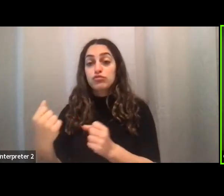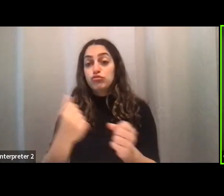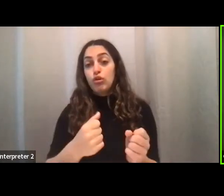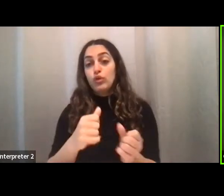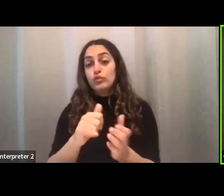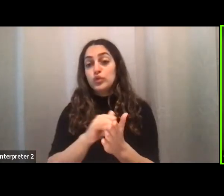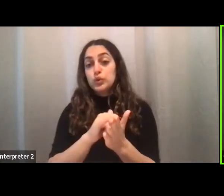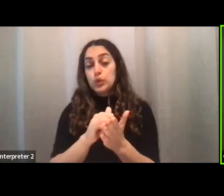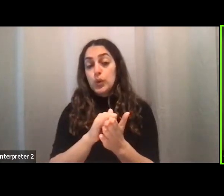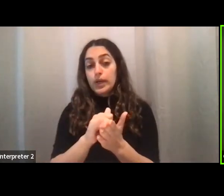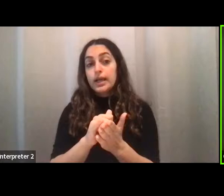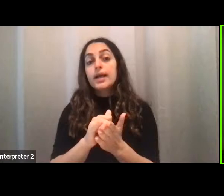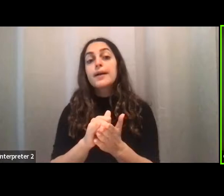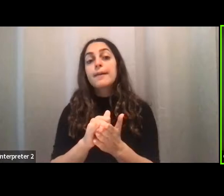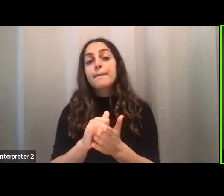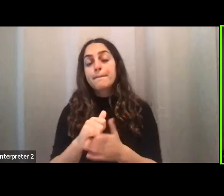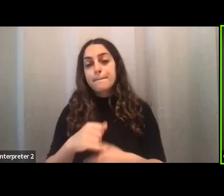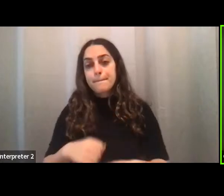state